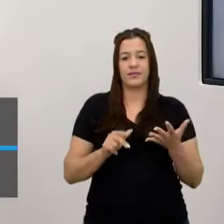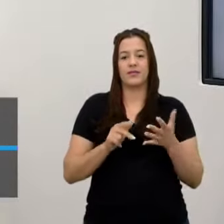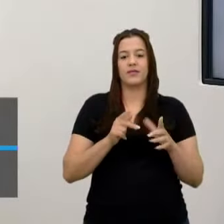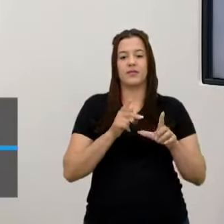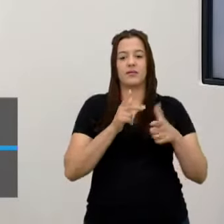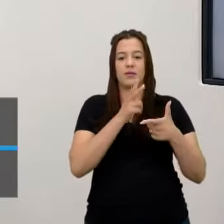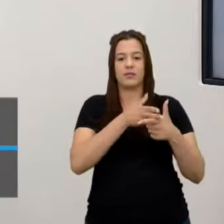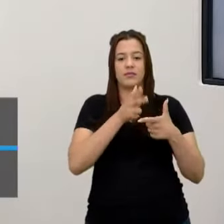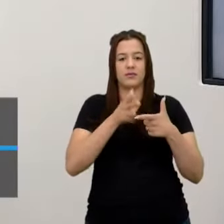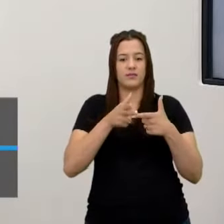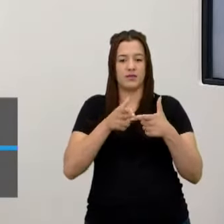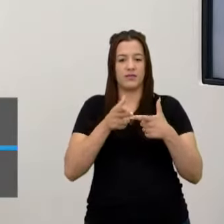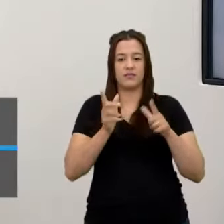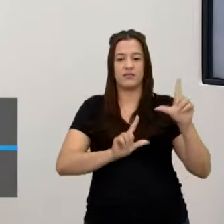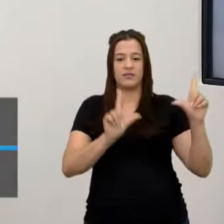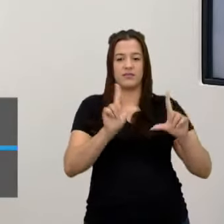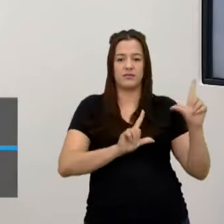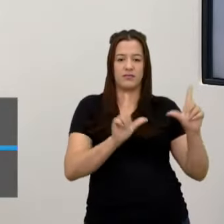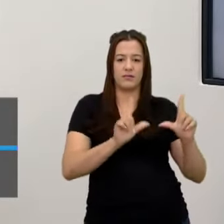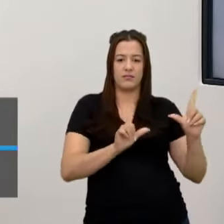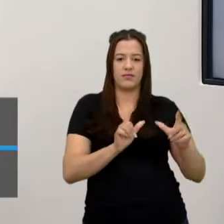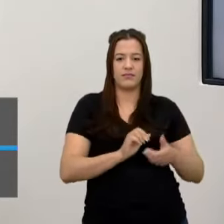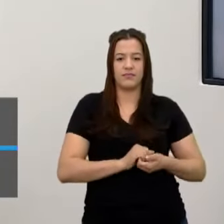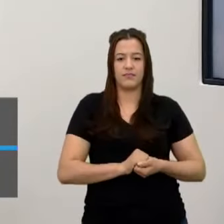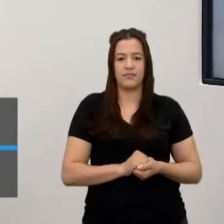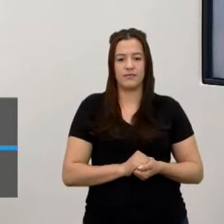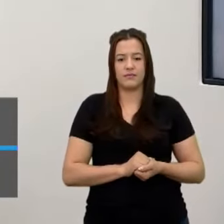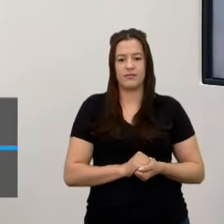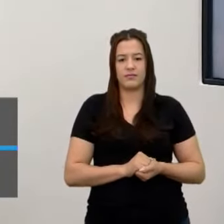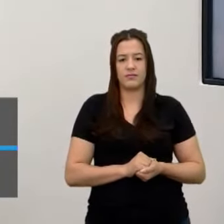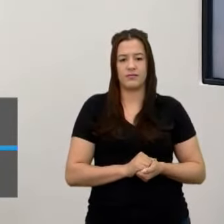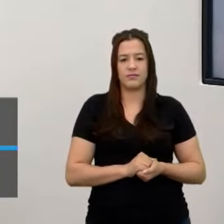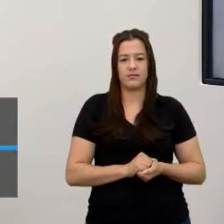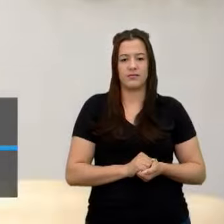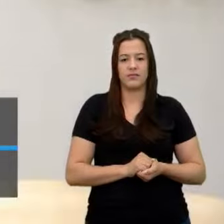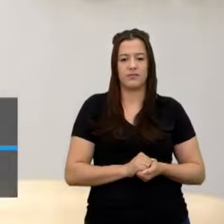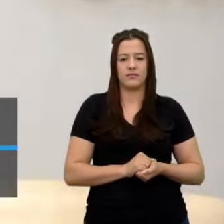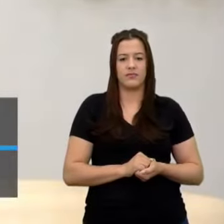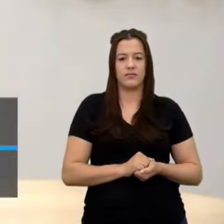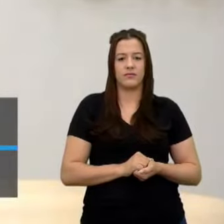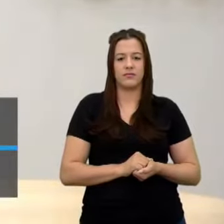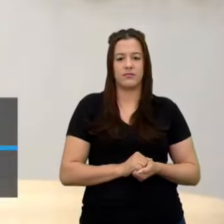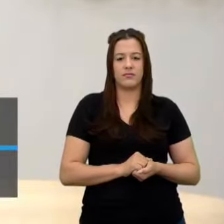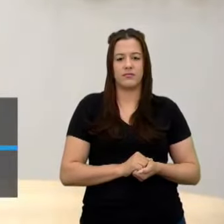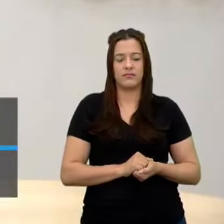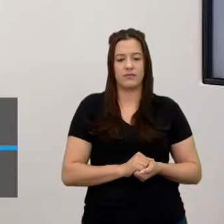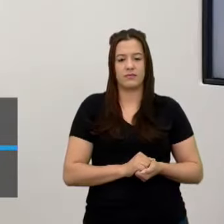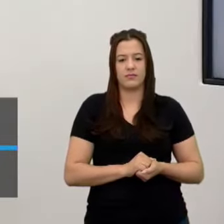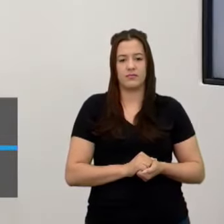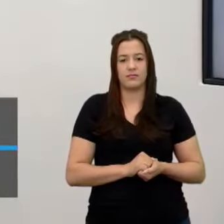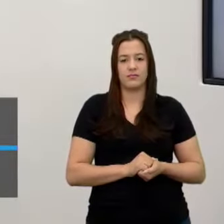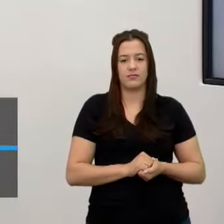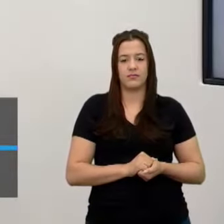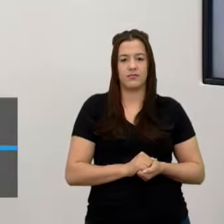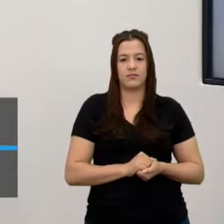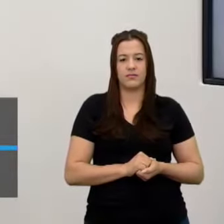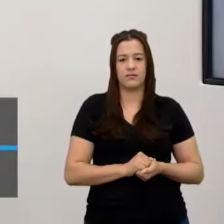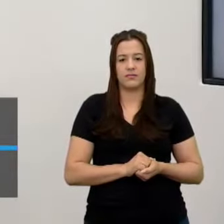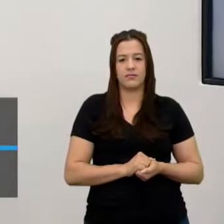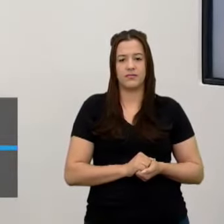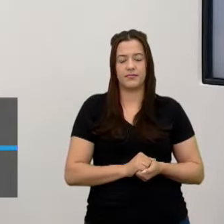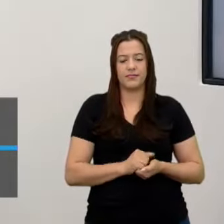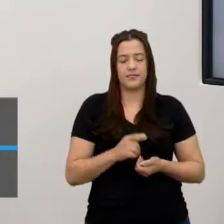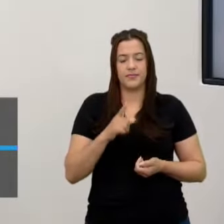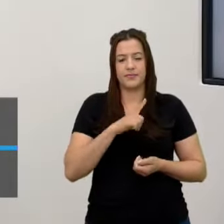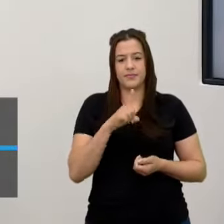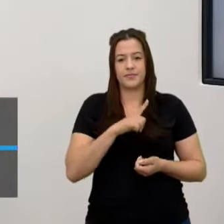Third Rock from the Sun. It was a comedy some time ago, I don't know, 10 years ago? Yeah, probably. Maybe, right? Okay, so that was the